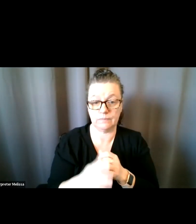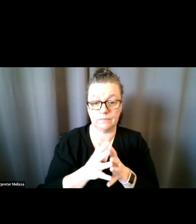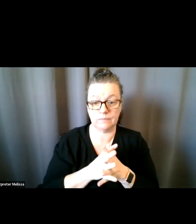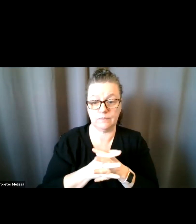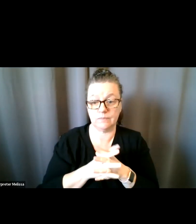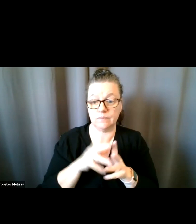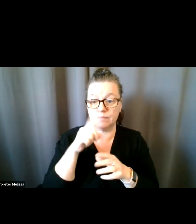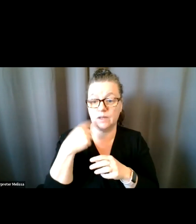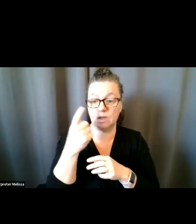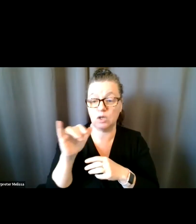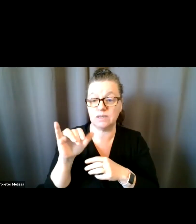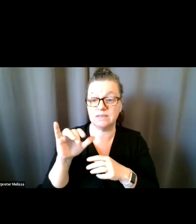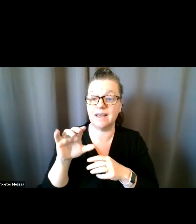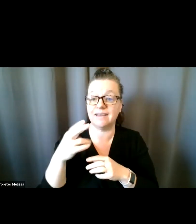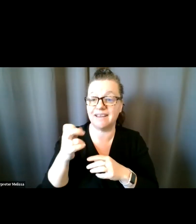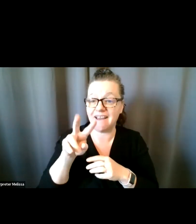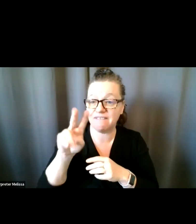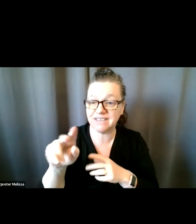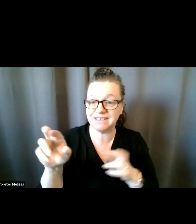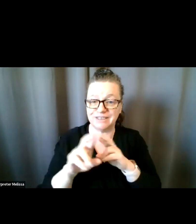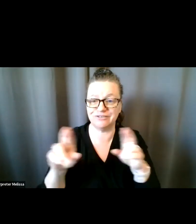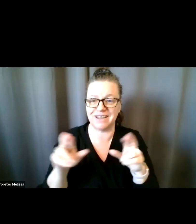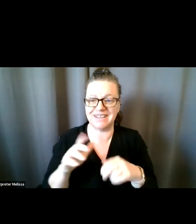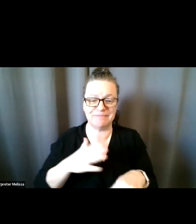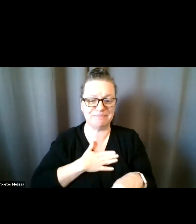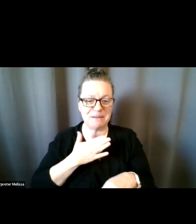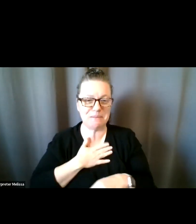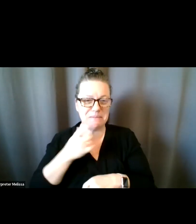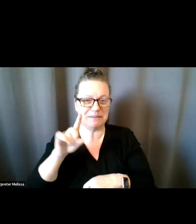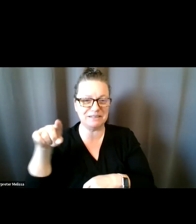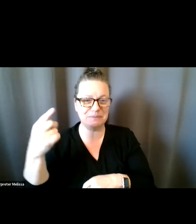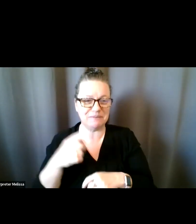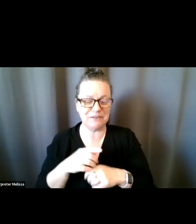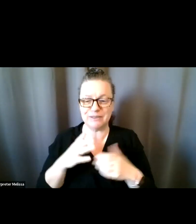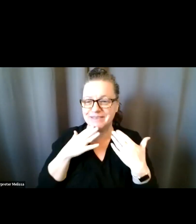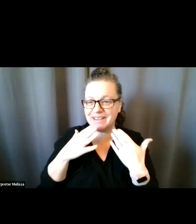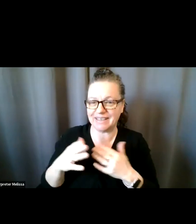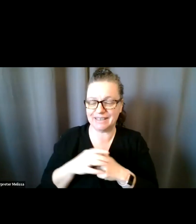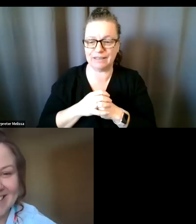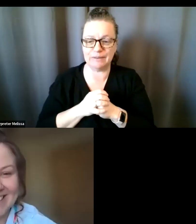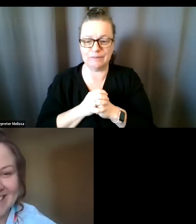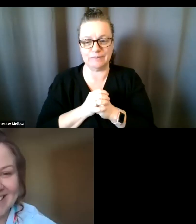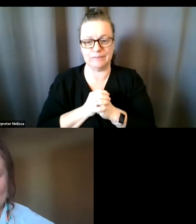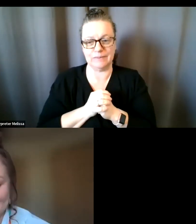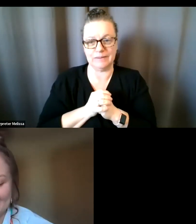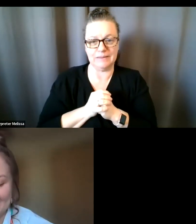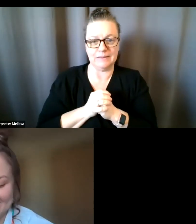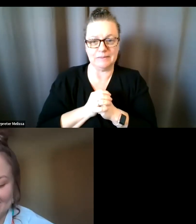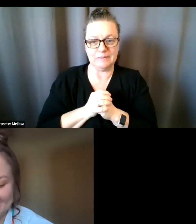Looks like Heaven's ready to go. Yeah, I'm happy to go first. Thank you.